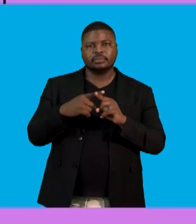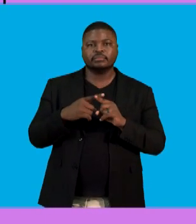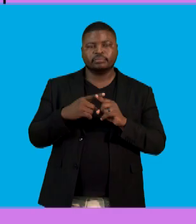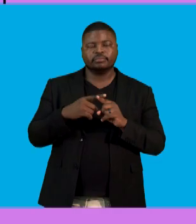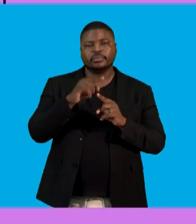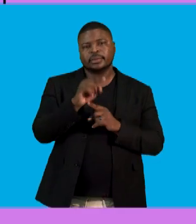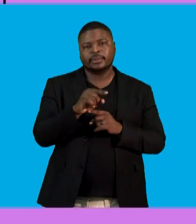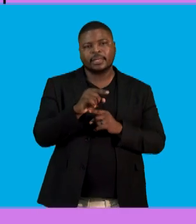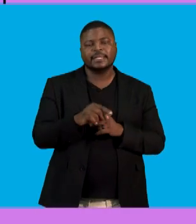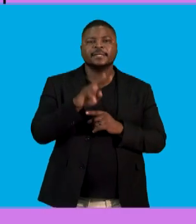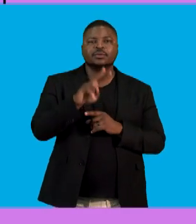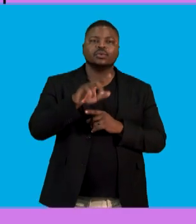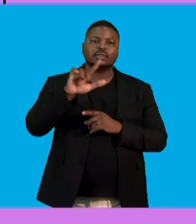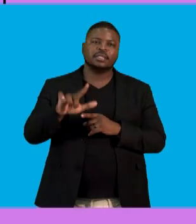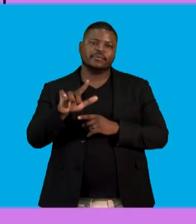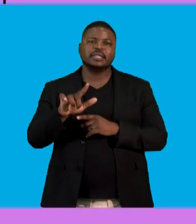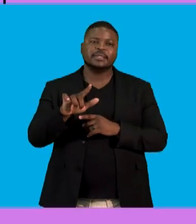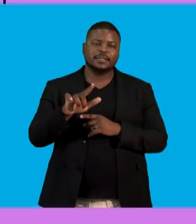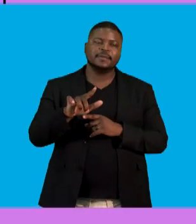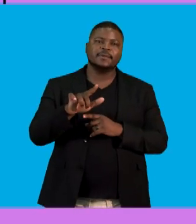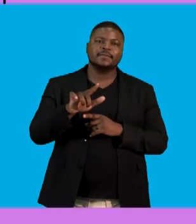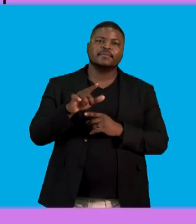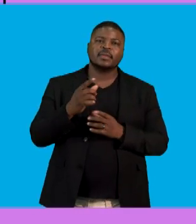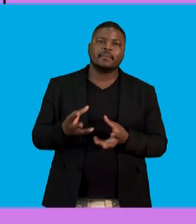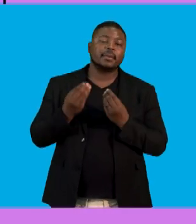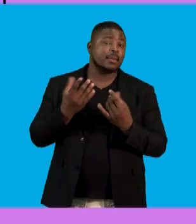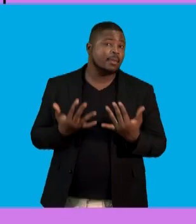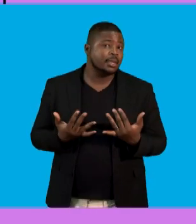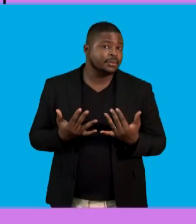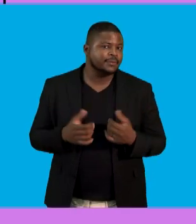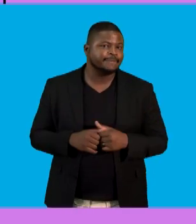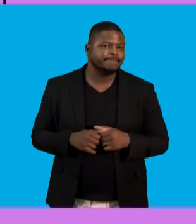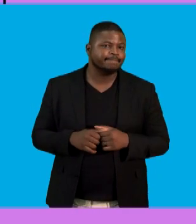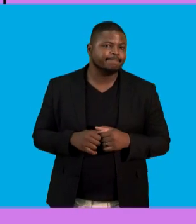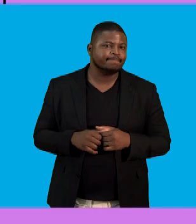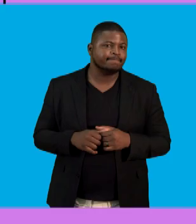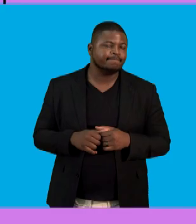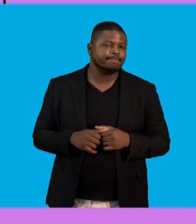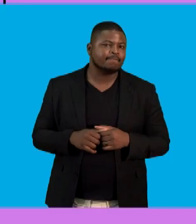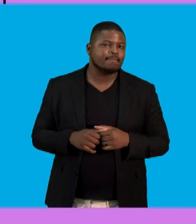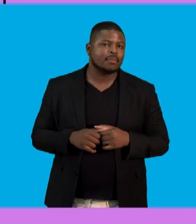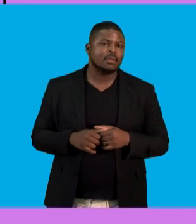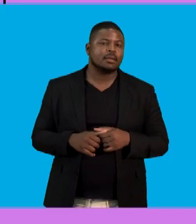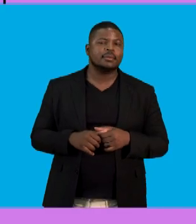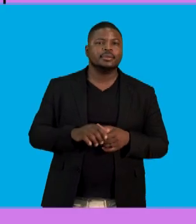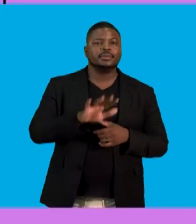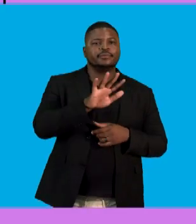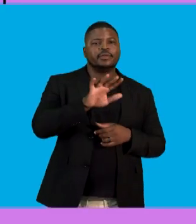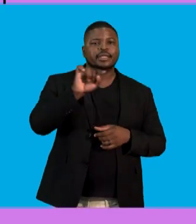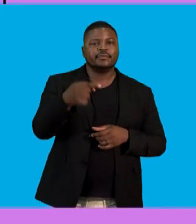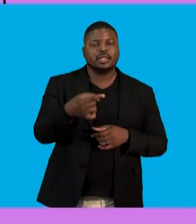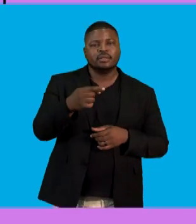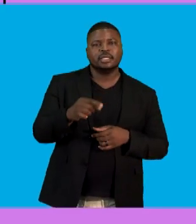let's do it together, guys. Multiplied by 27. What do we get? we get that the room will cost